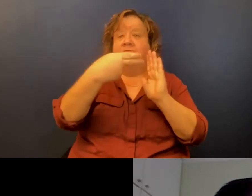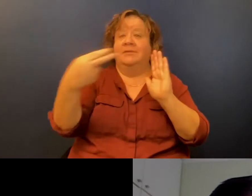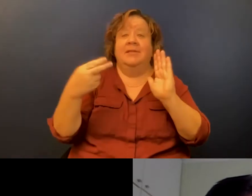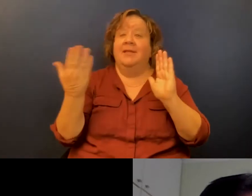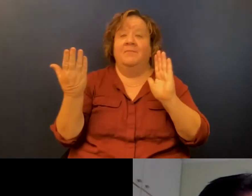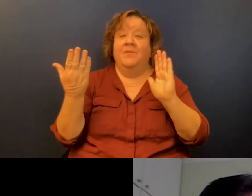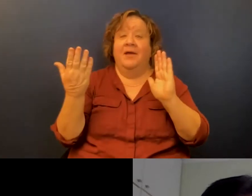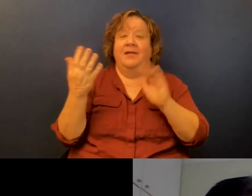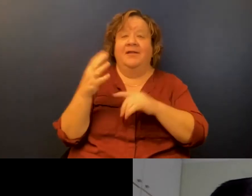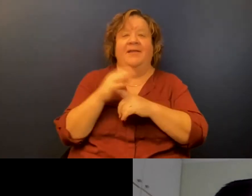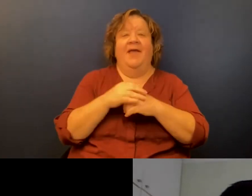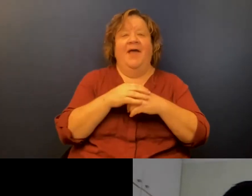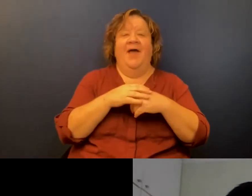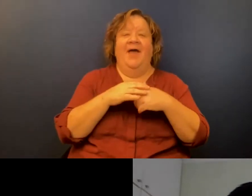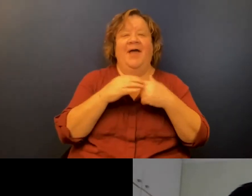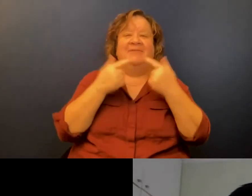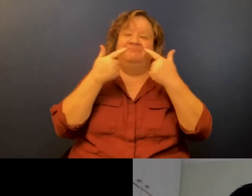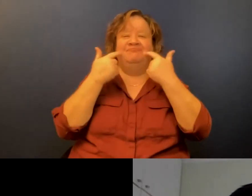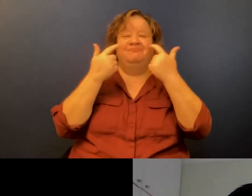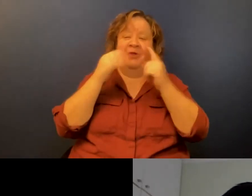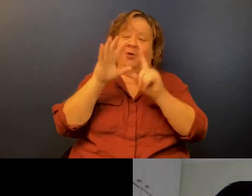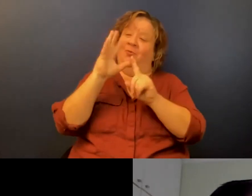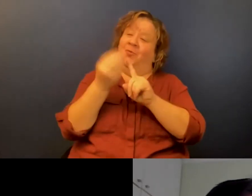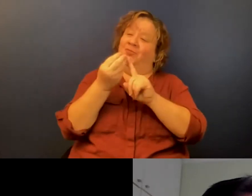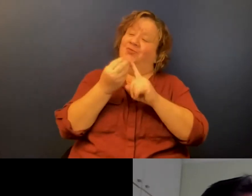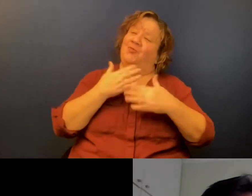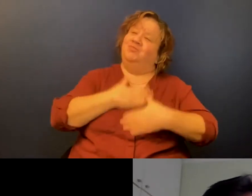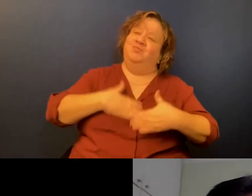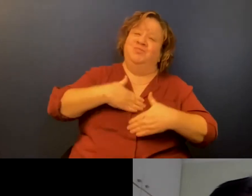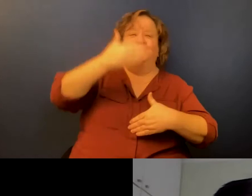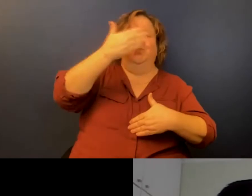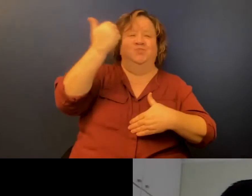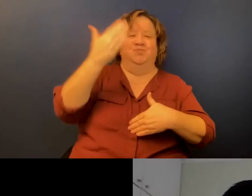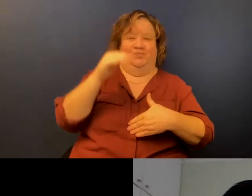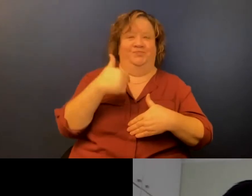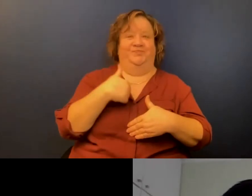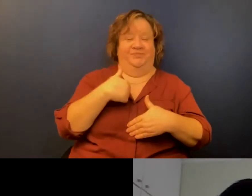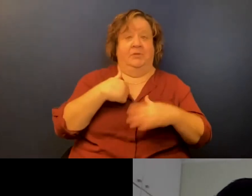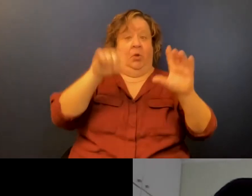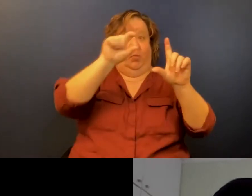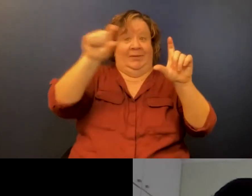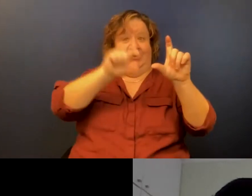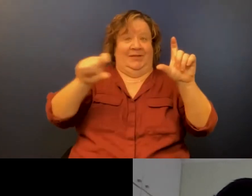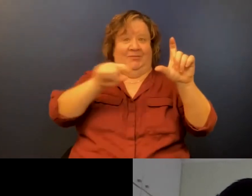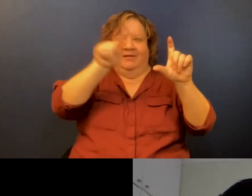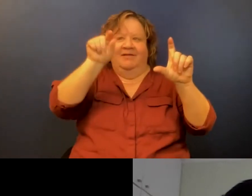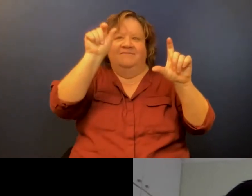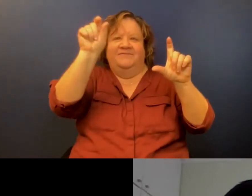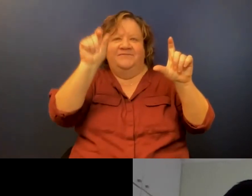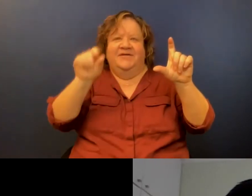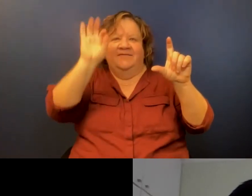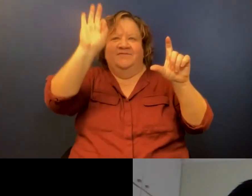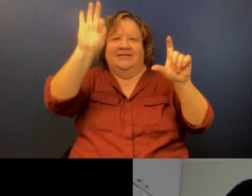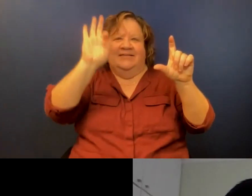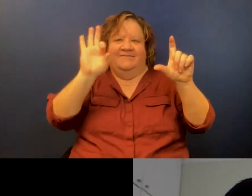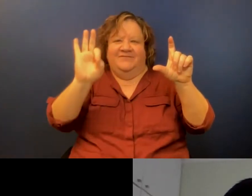set ourselves to meet every Friday on a virtual manner to share and to keep in touch